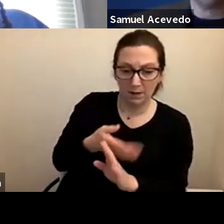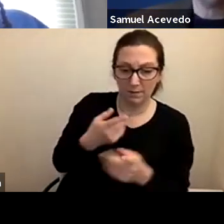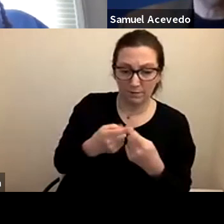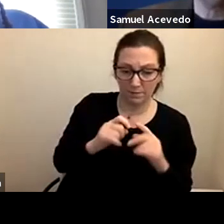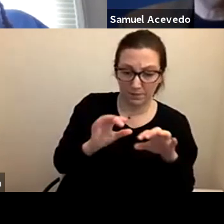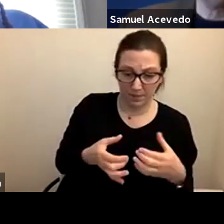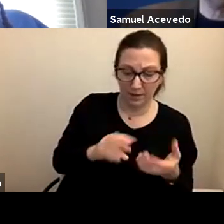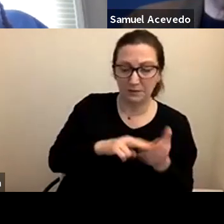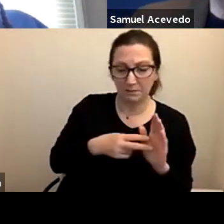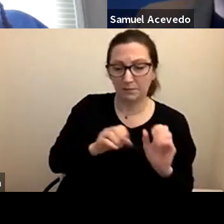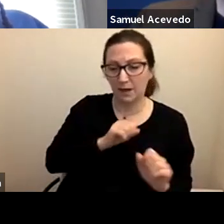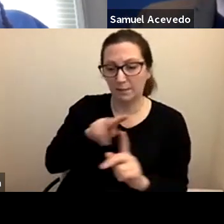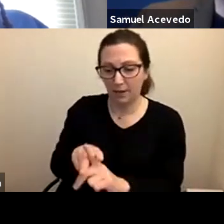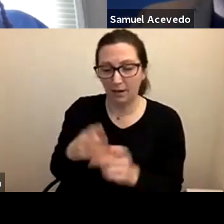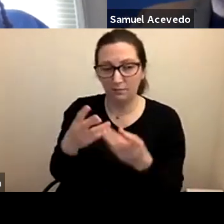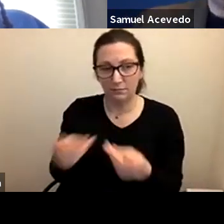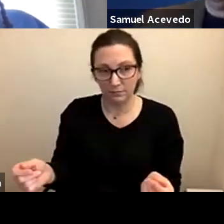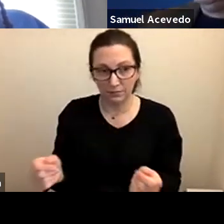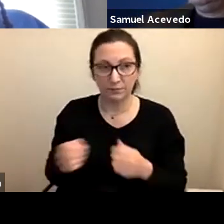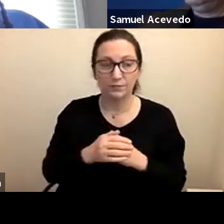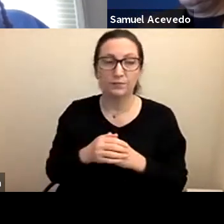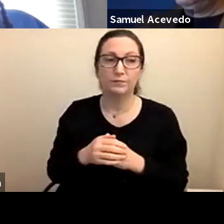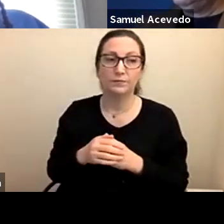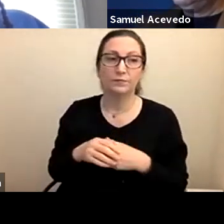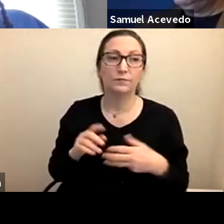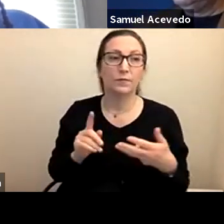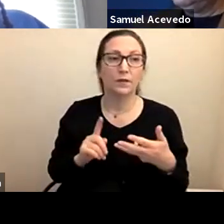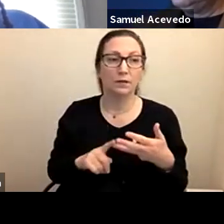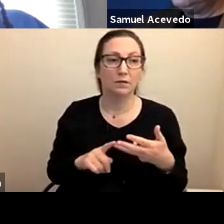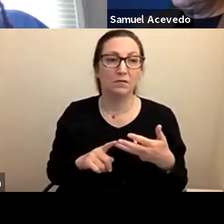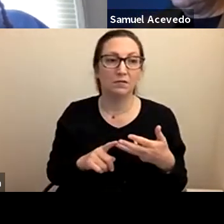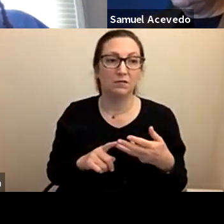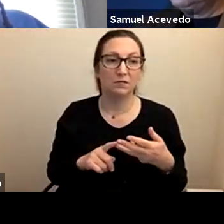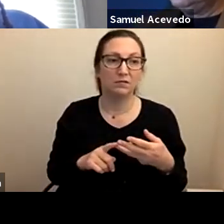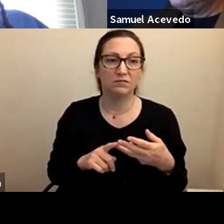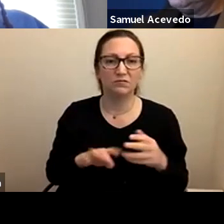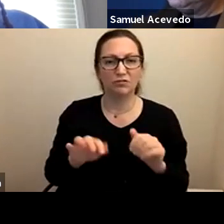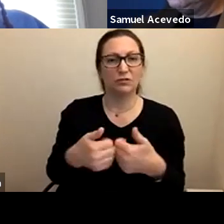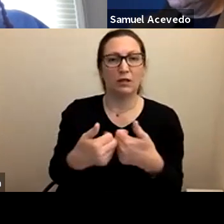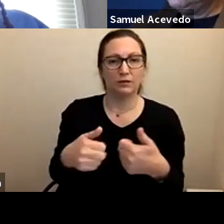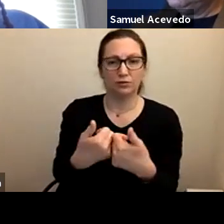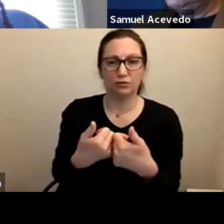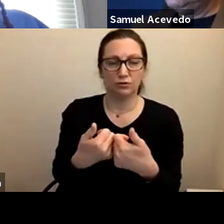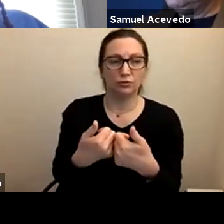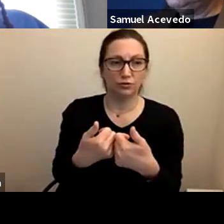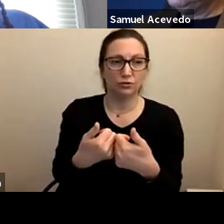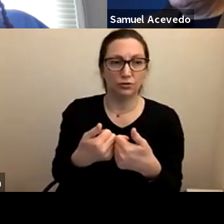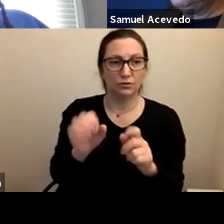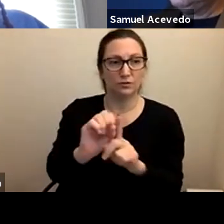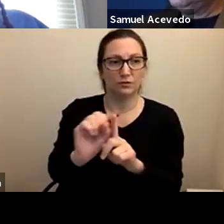those problems, that she, is put in challenging situations